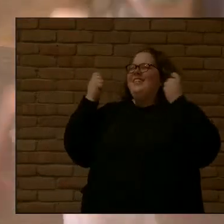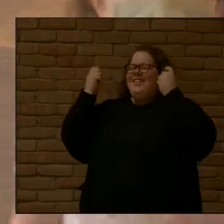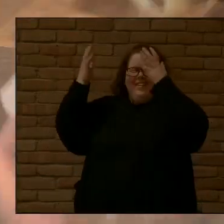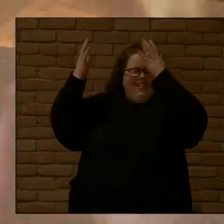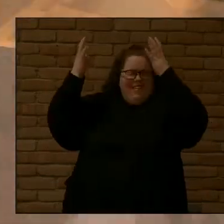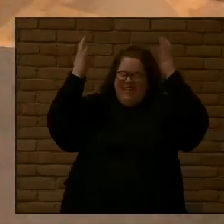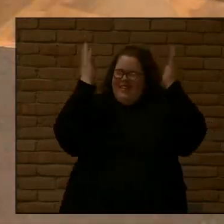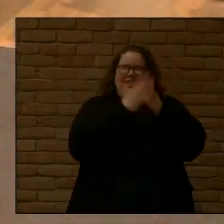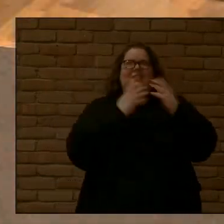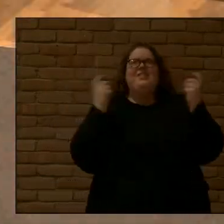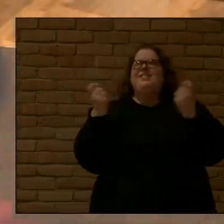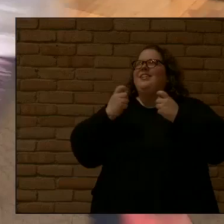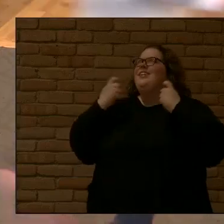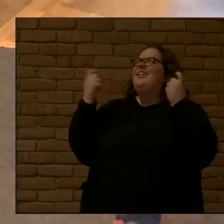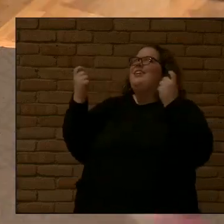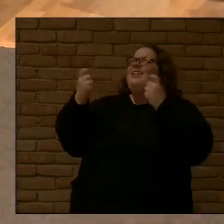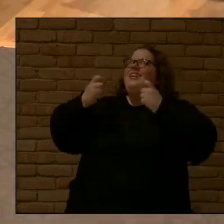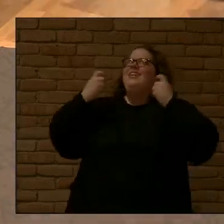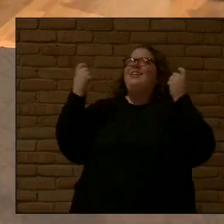Hosanna,